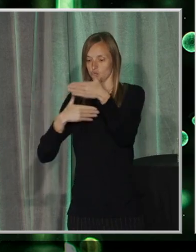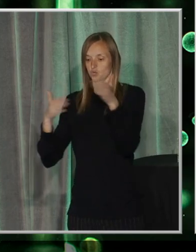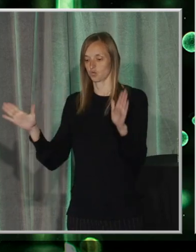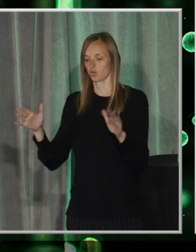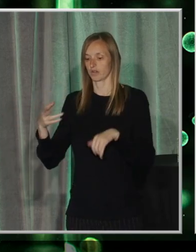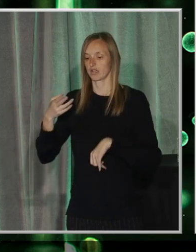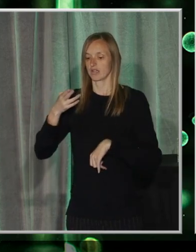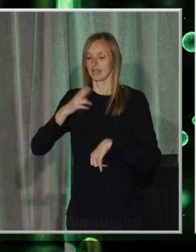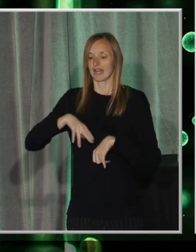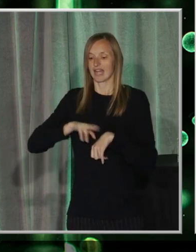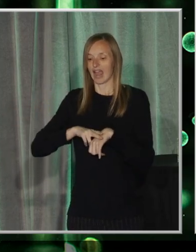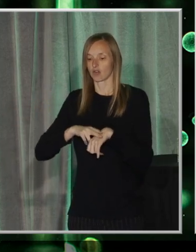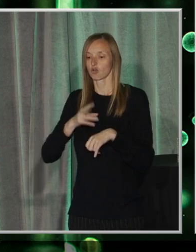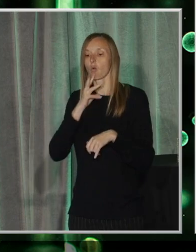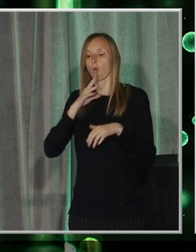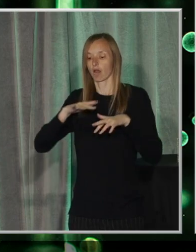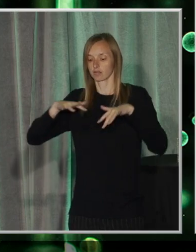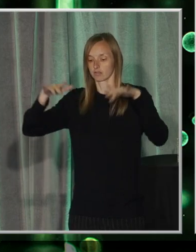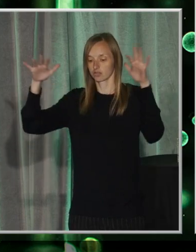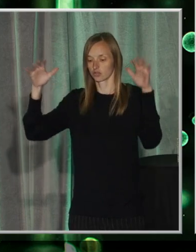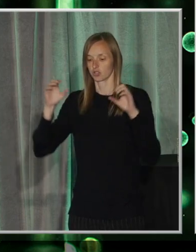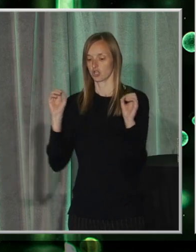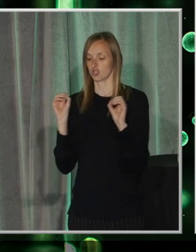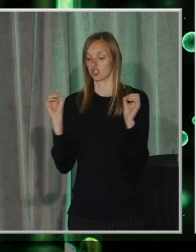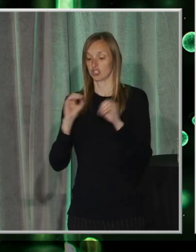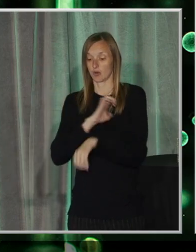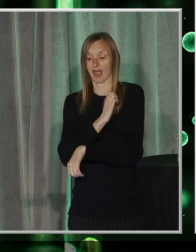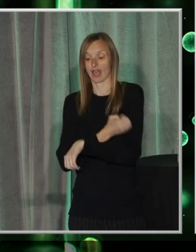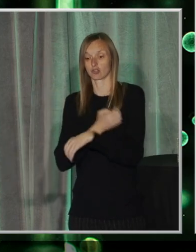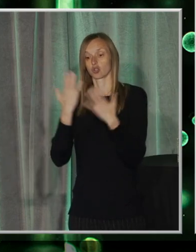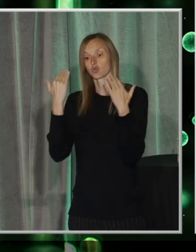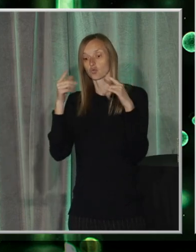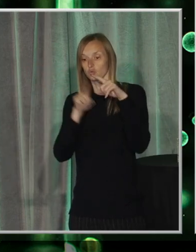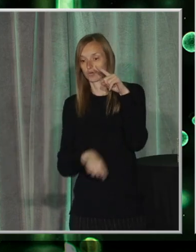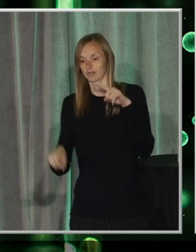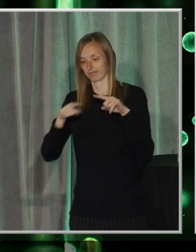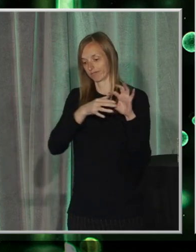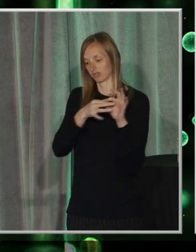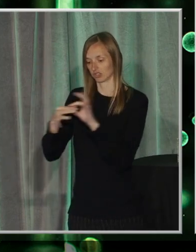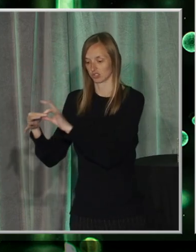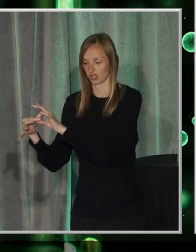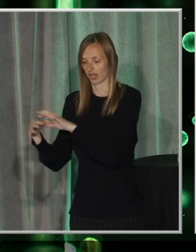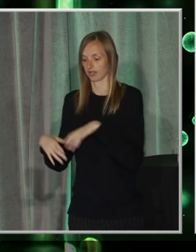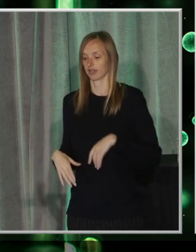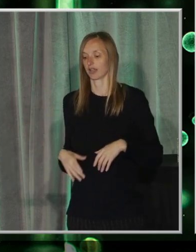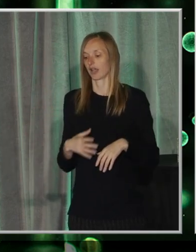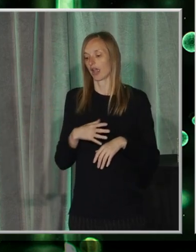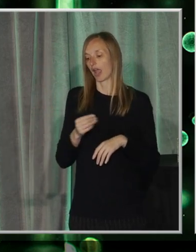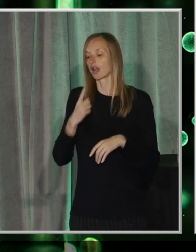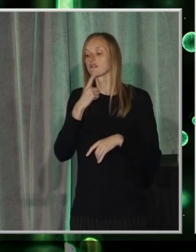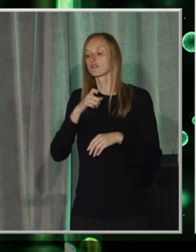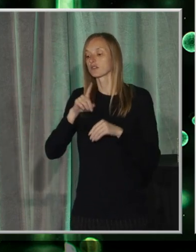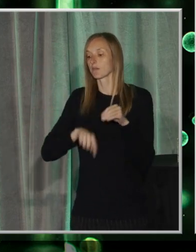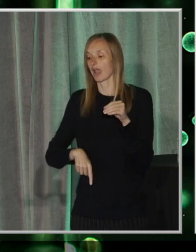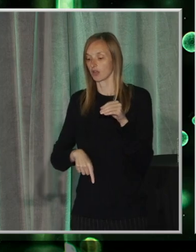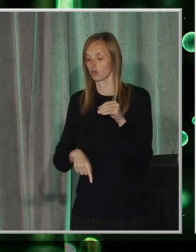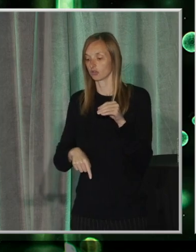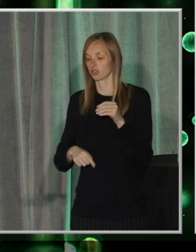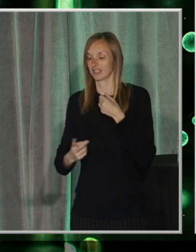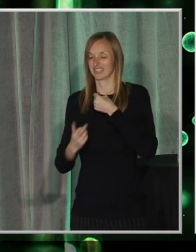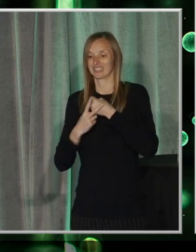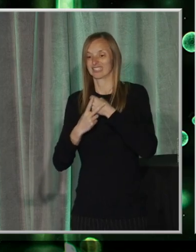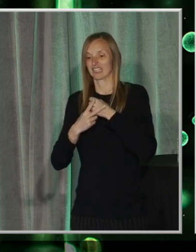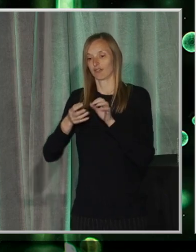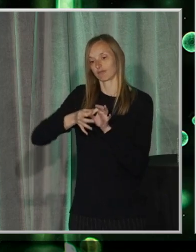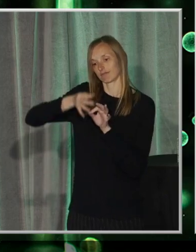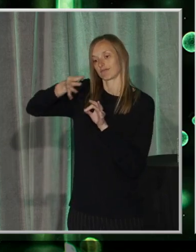natural evaporative, zero energy cooling chain, and it can be able to keep the tomatoes up to weeks